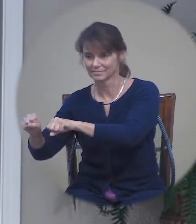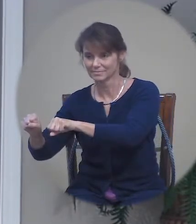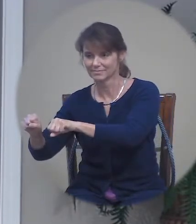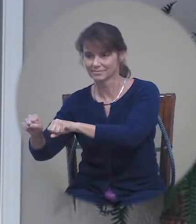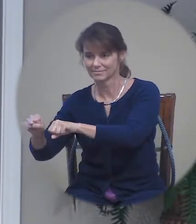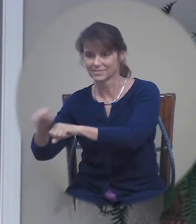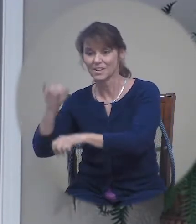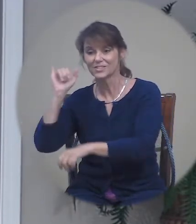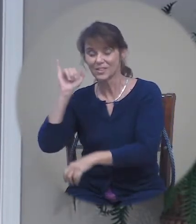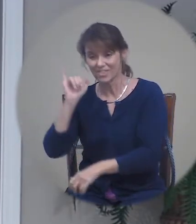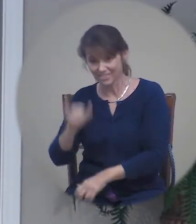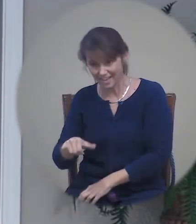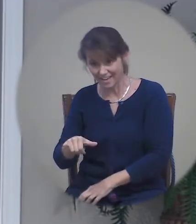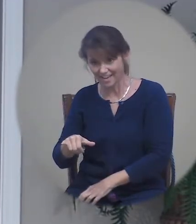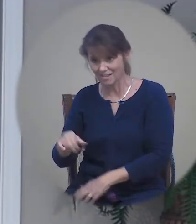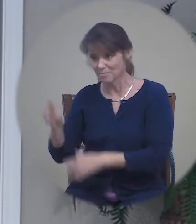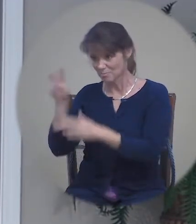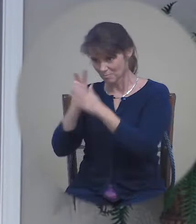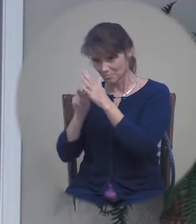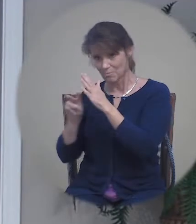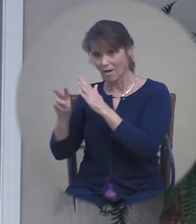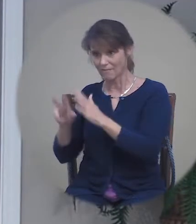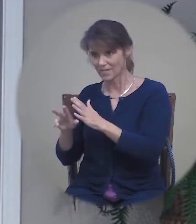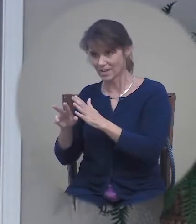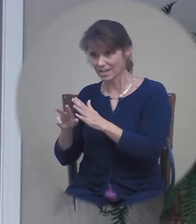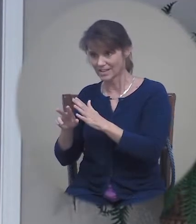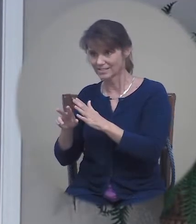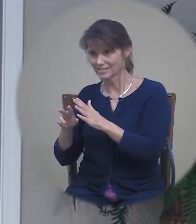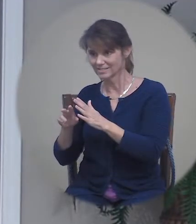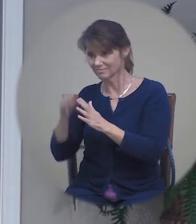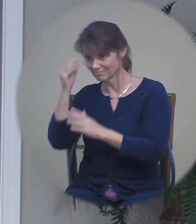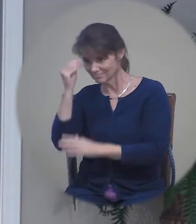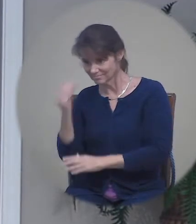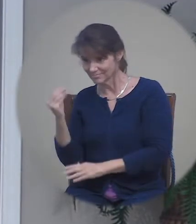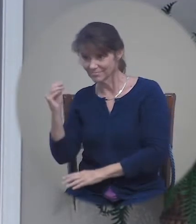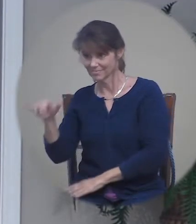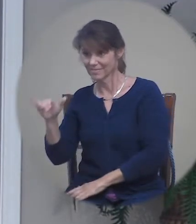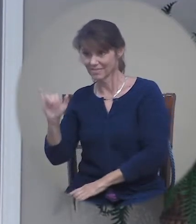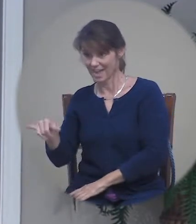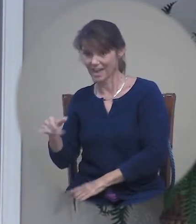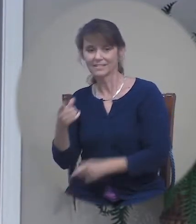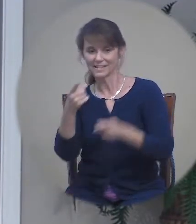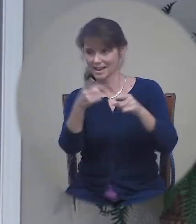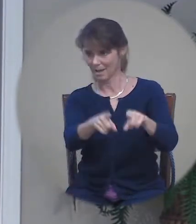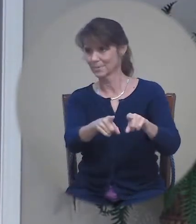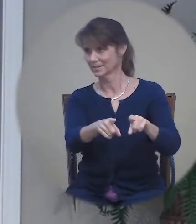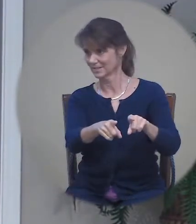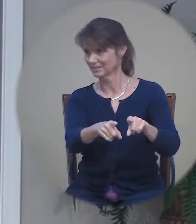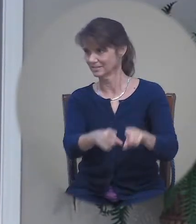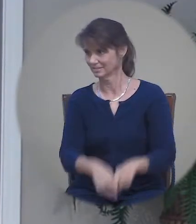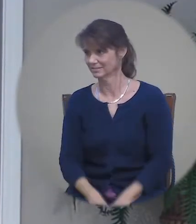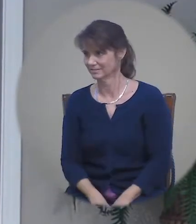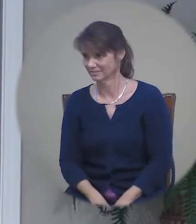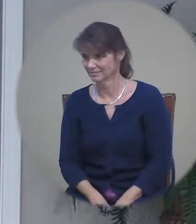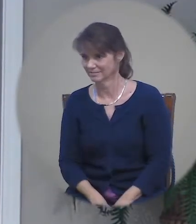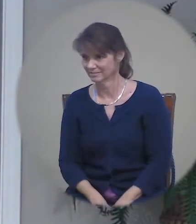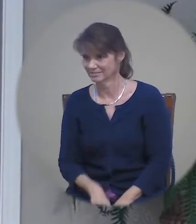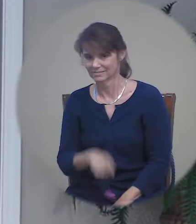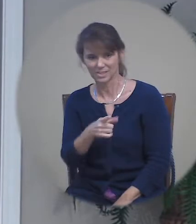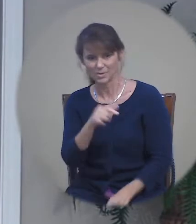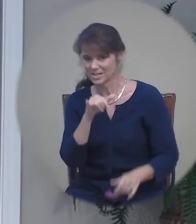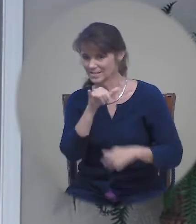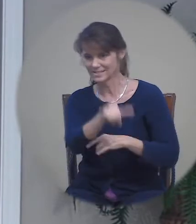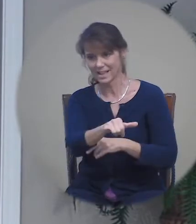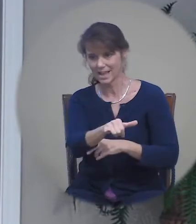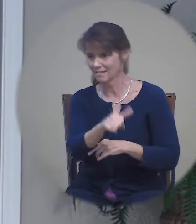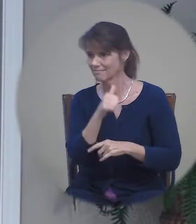true almost immediately, the first part. And so he was distracted and couldn't go up and wage war, but you